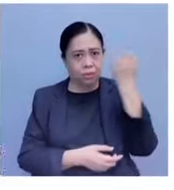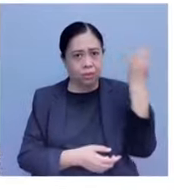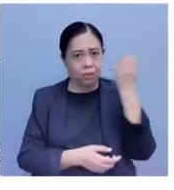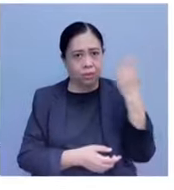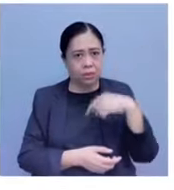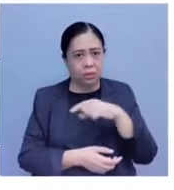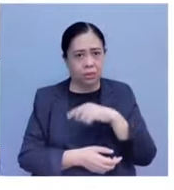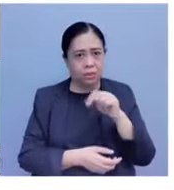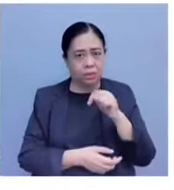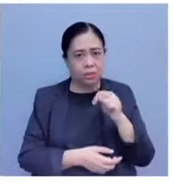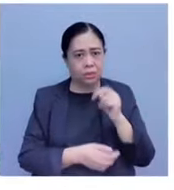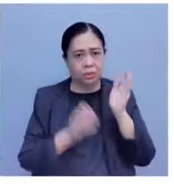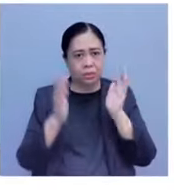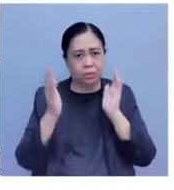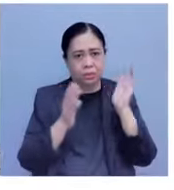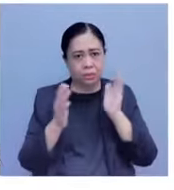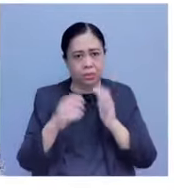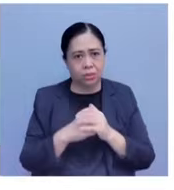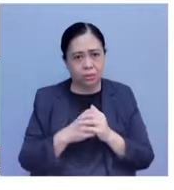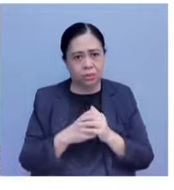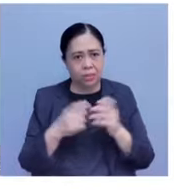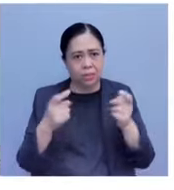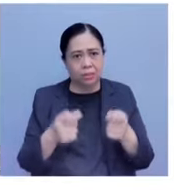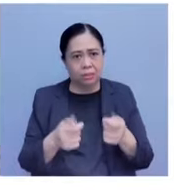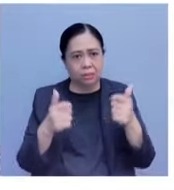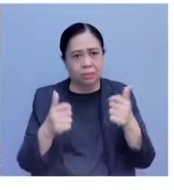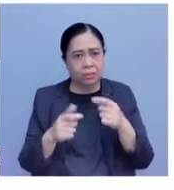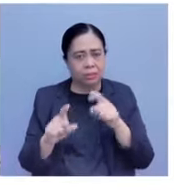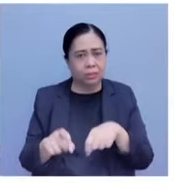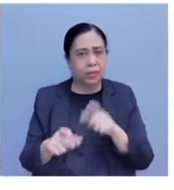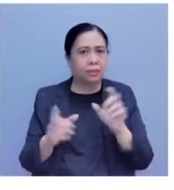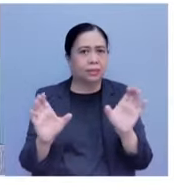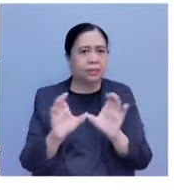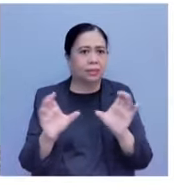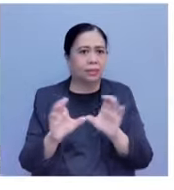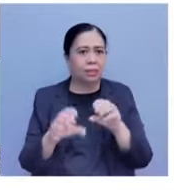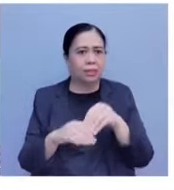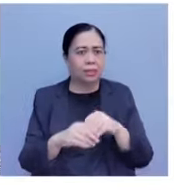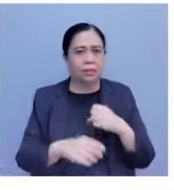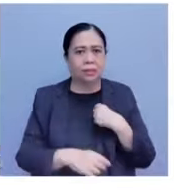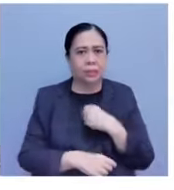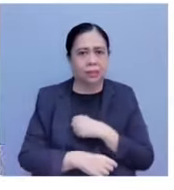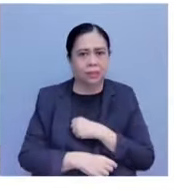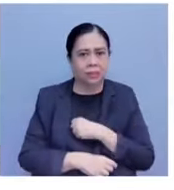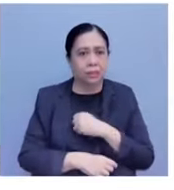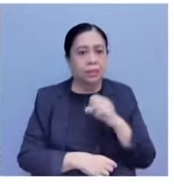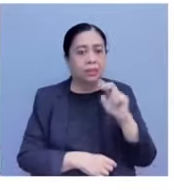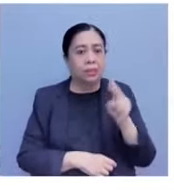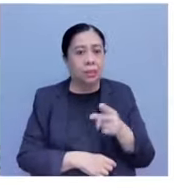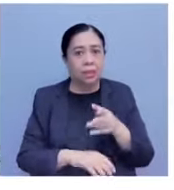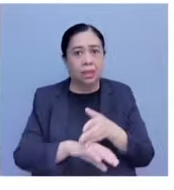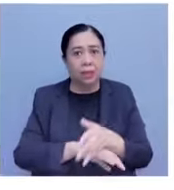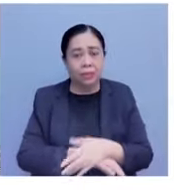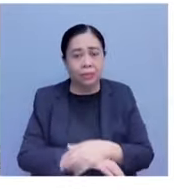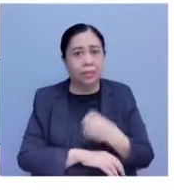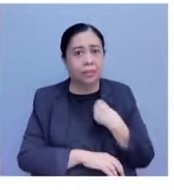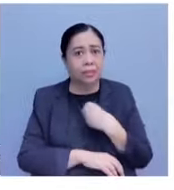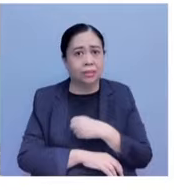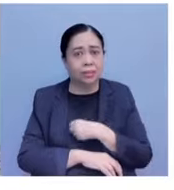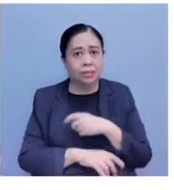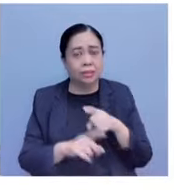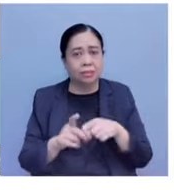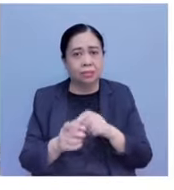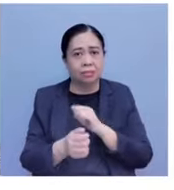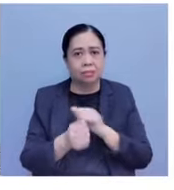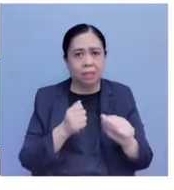to certify a law immediately, they should have certified it in the Senate. And secondly, after the Senate passed it